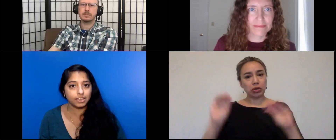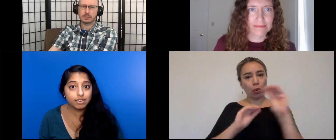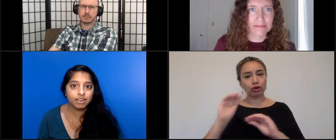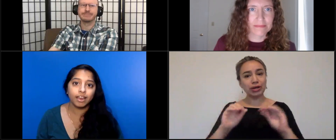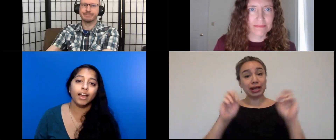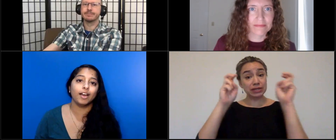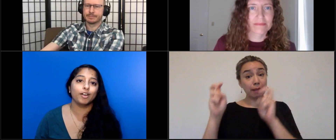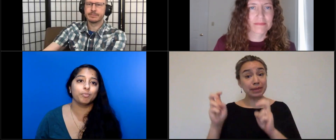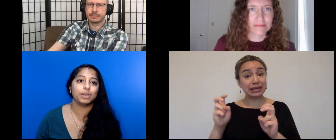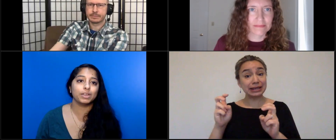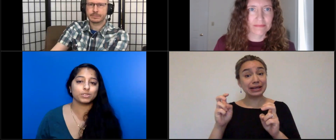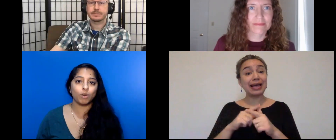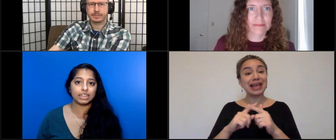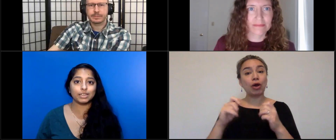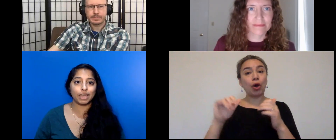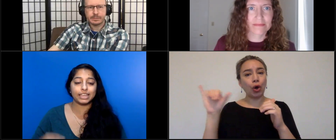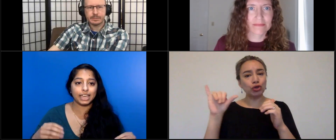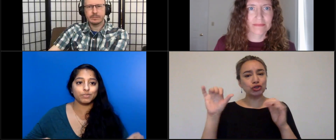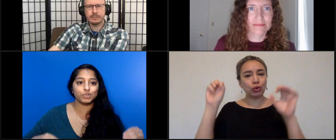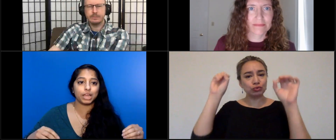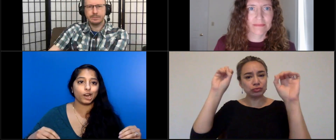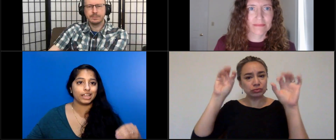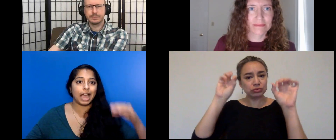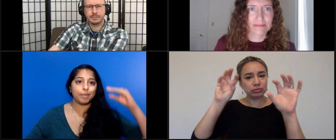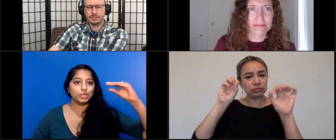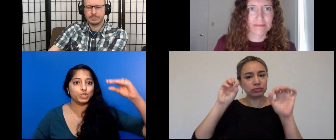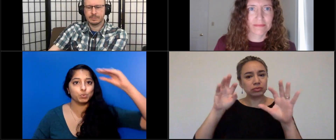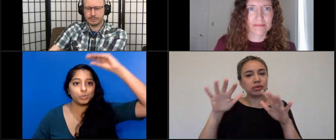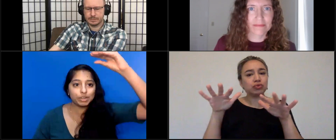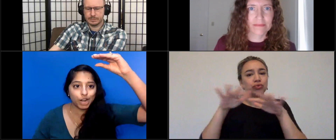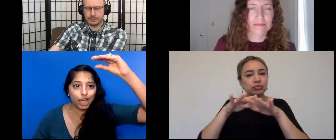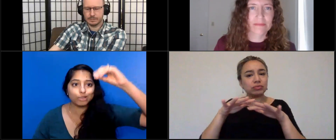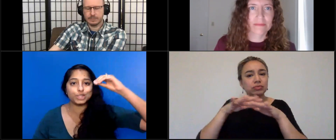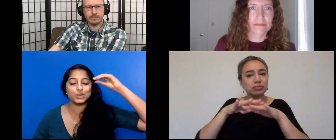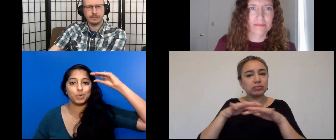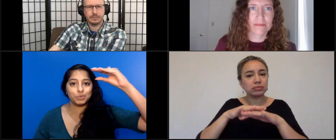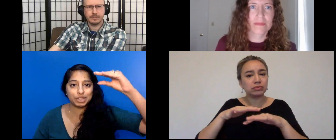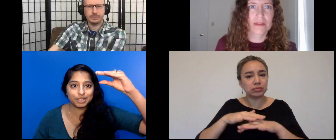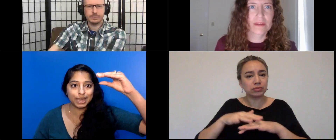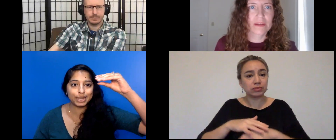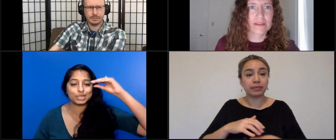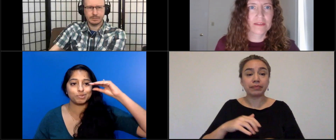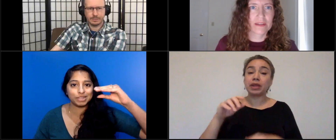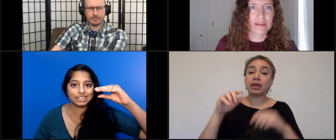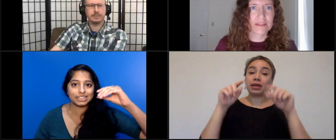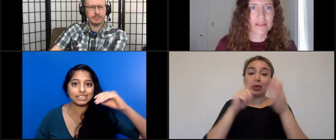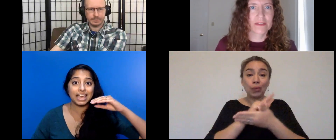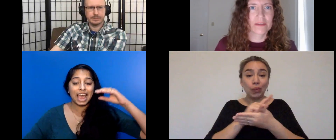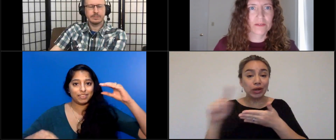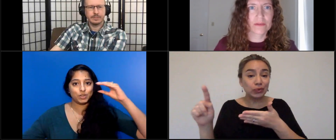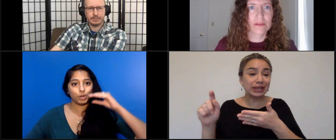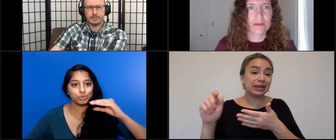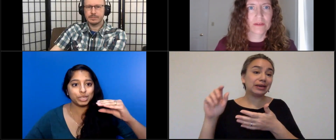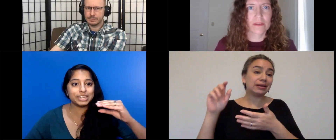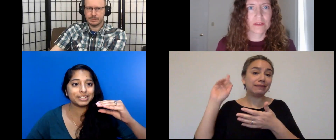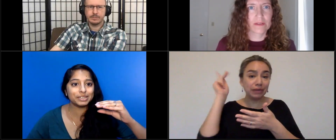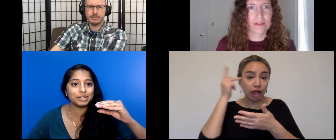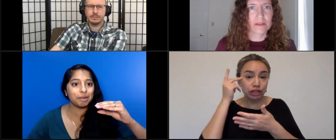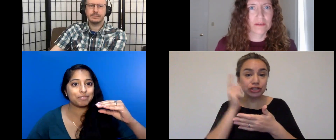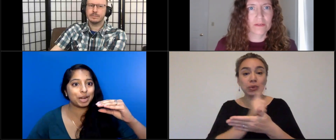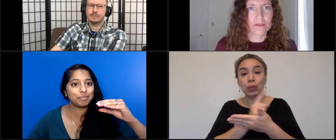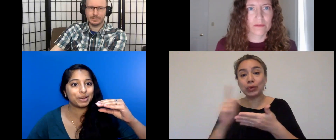things in. So I think, again, if you are like, I'm going to do 1 week phonology, 1 week phonetics, 1 week this, and then 1